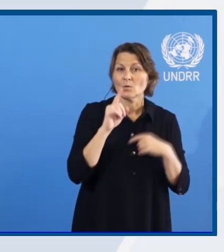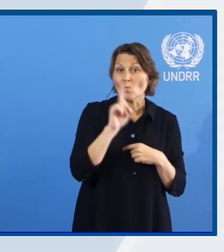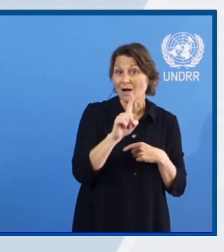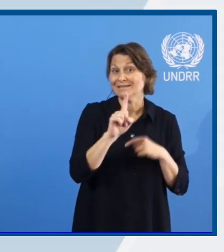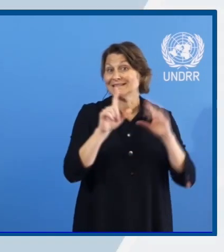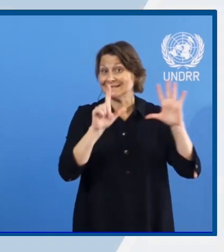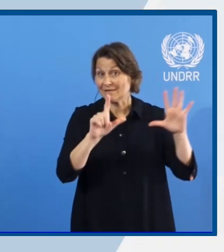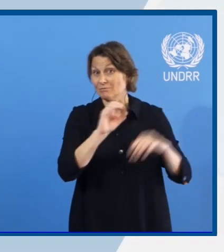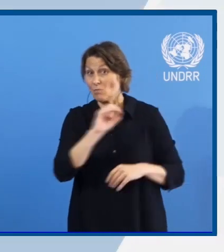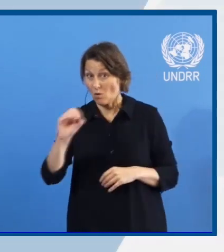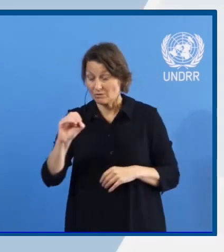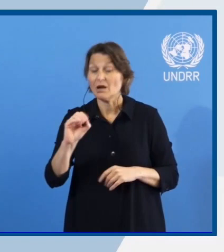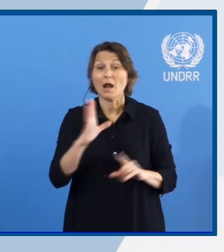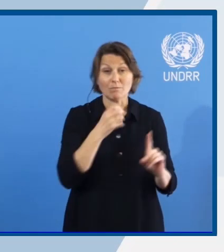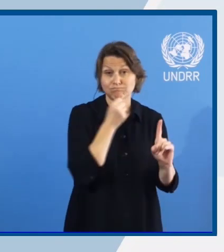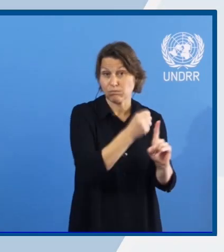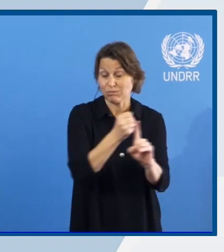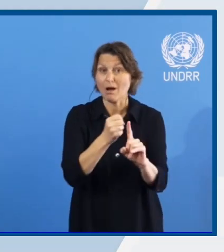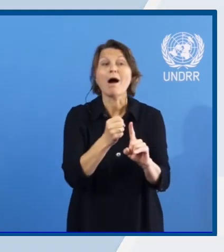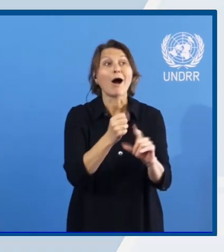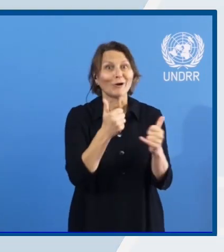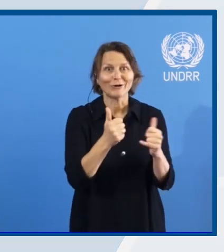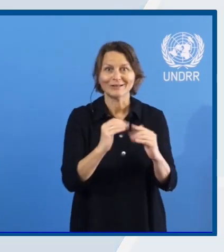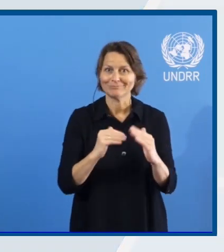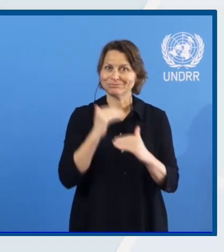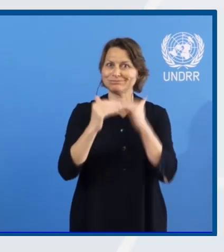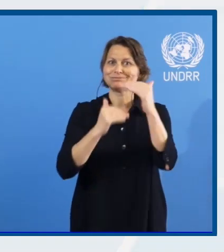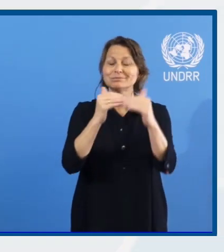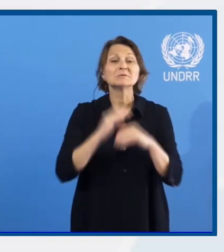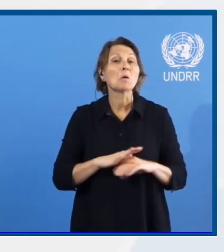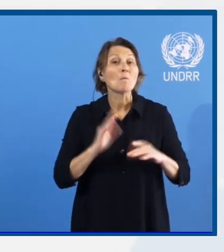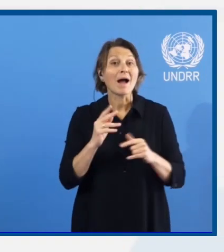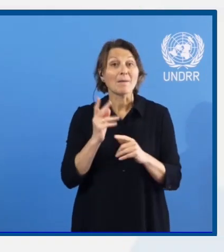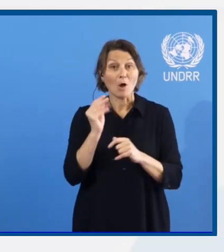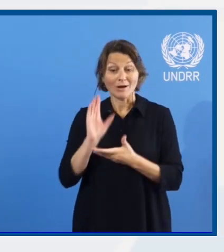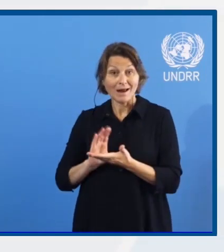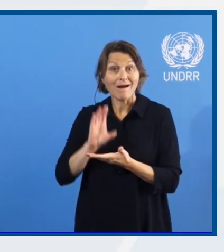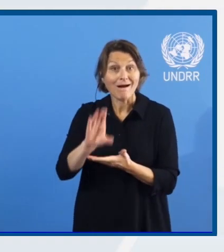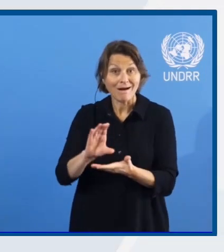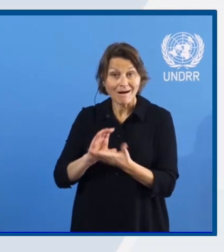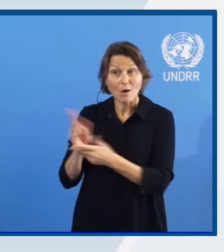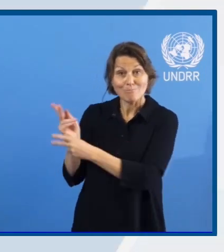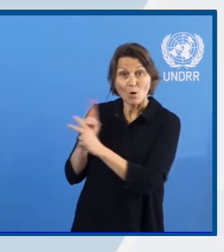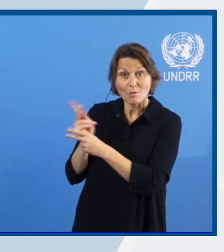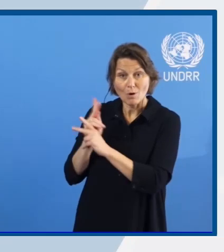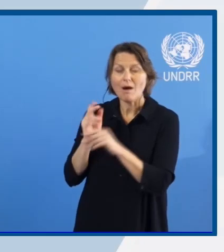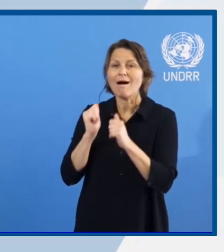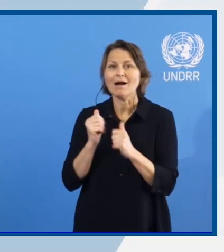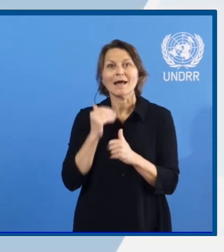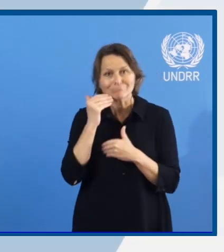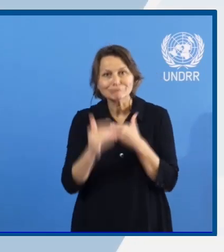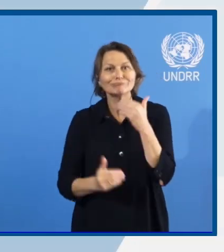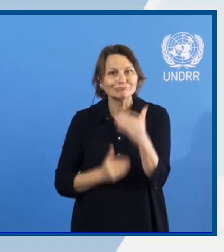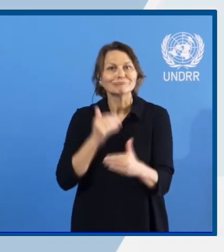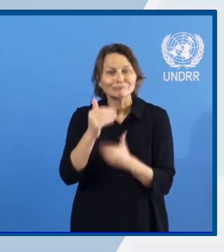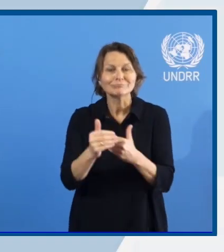that despite the fact that these loans were made available at a concessional rate, the willingness to borrow to adapt and build resilience